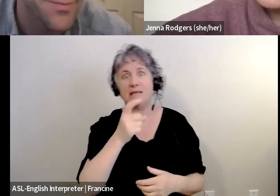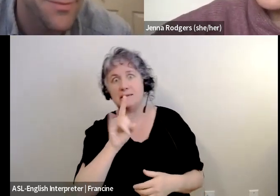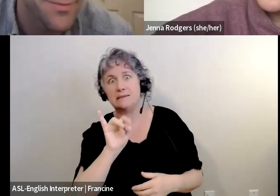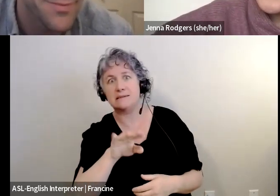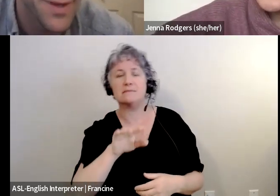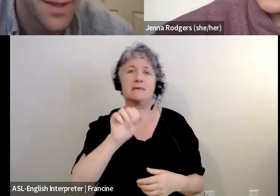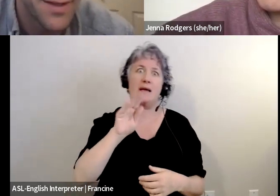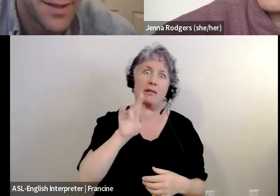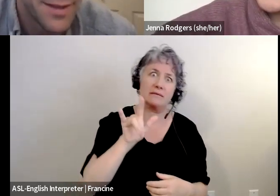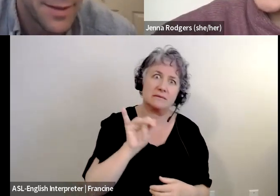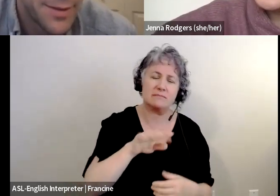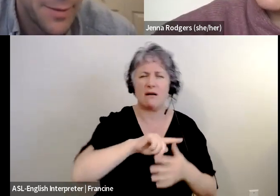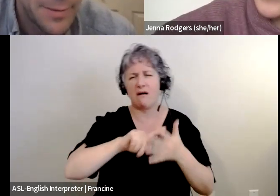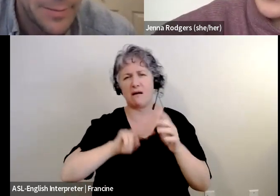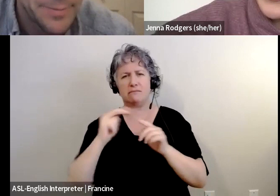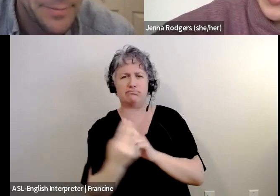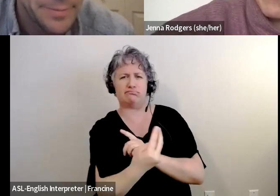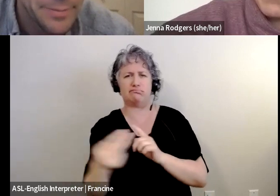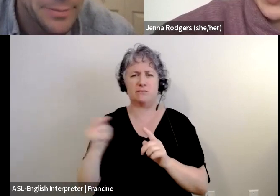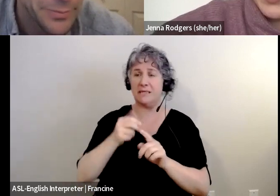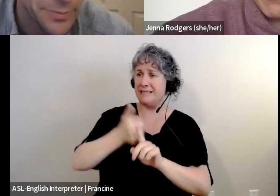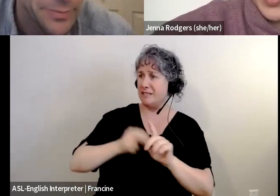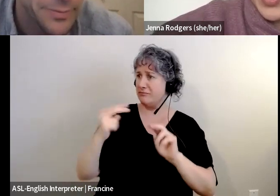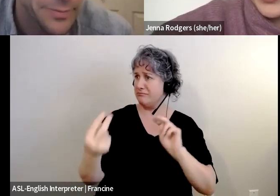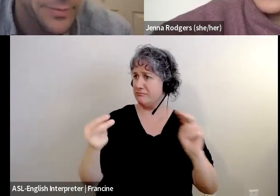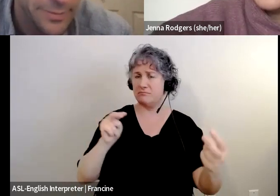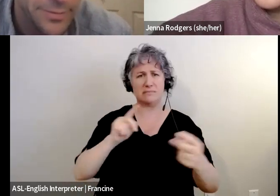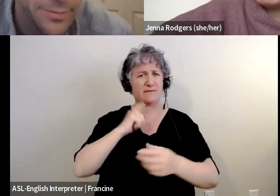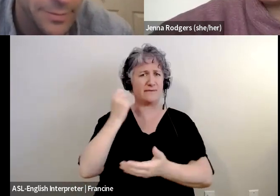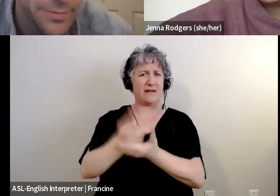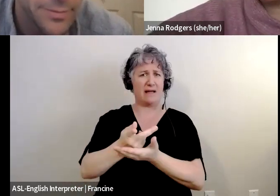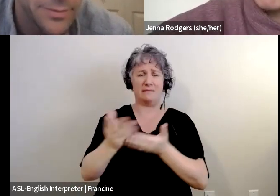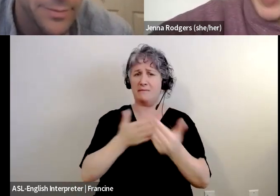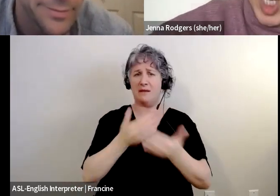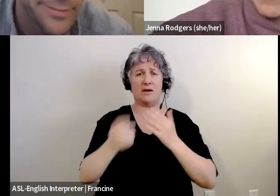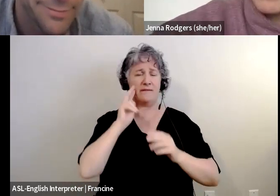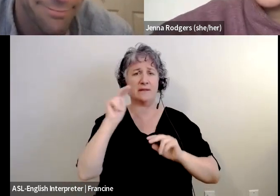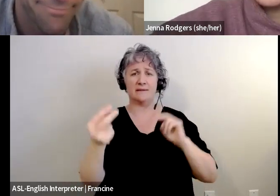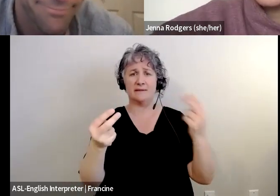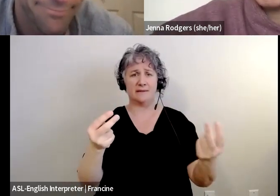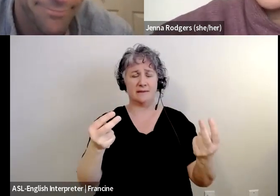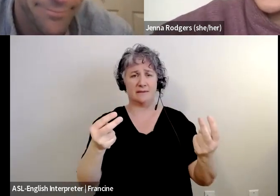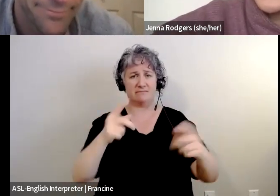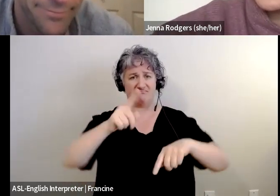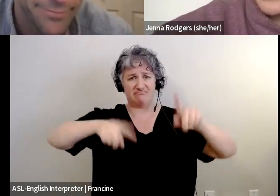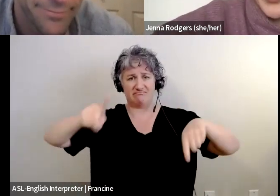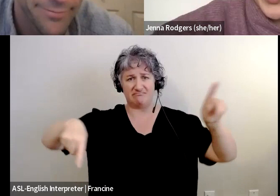that each experience and viewpoint is valid, even if they differ.